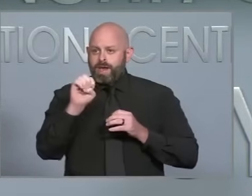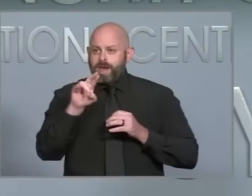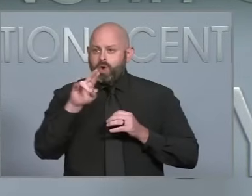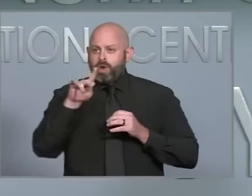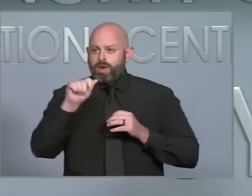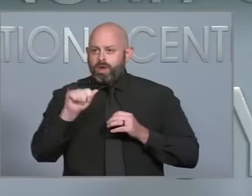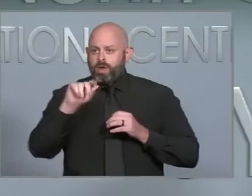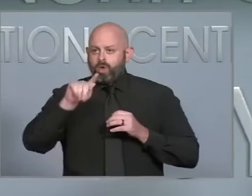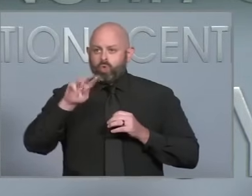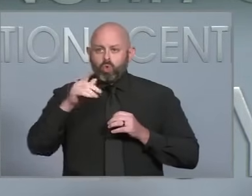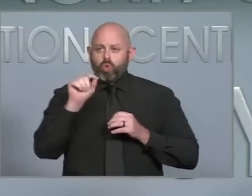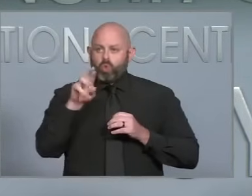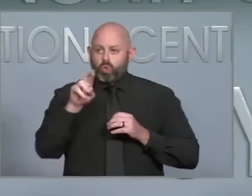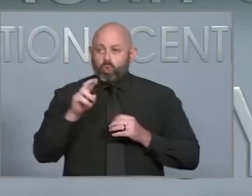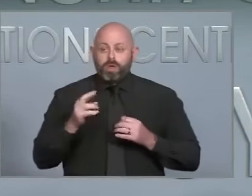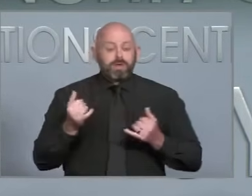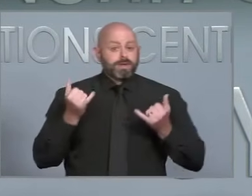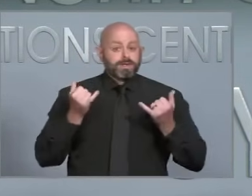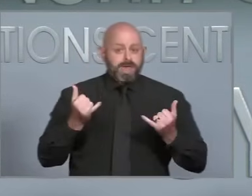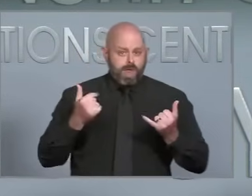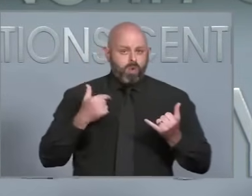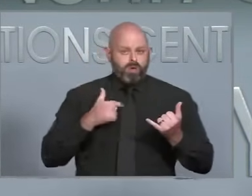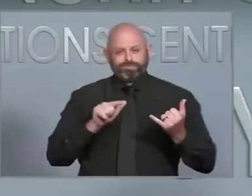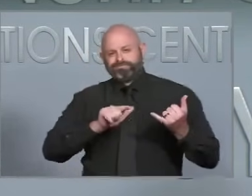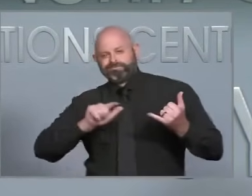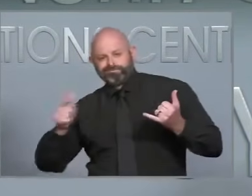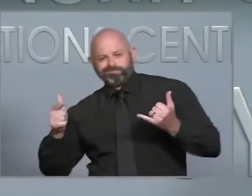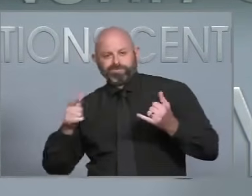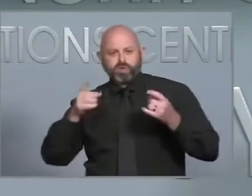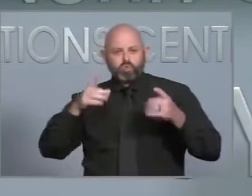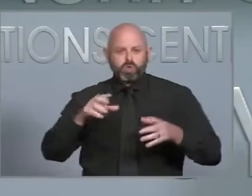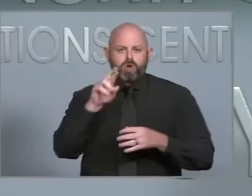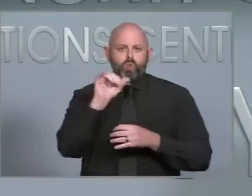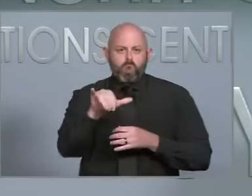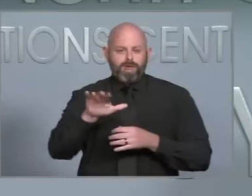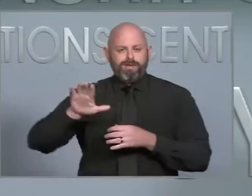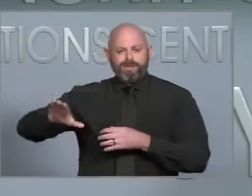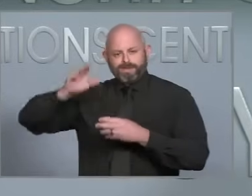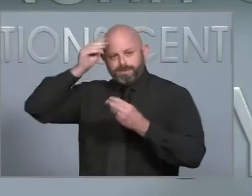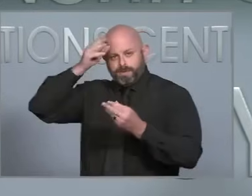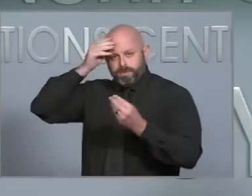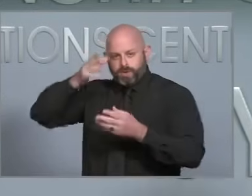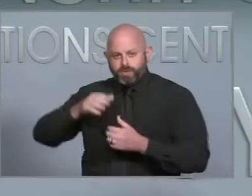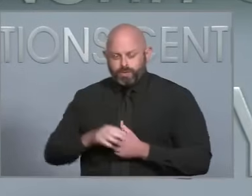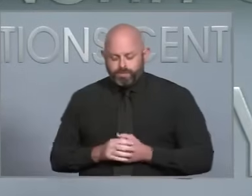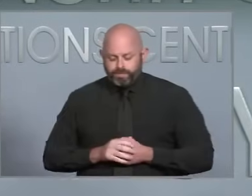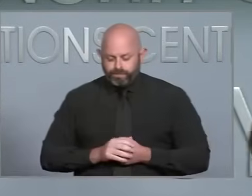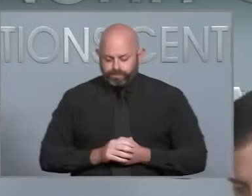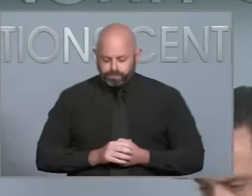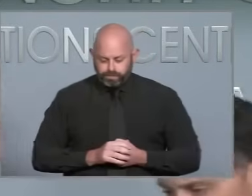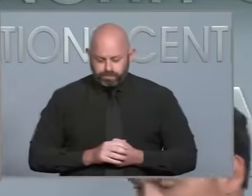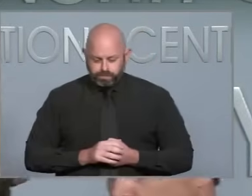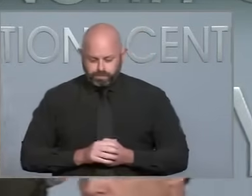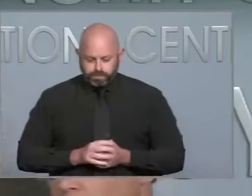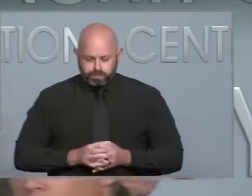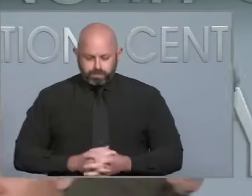Kugler. At this time, I'll ask Director Ray for his update. Will?